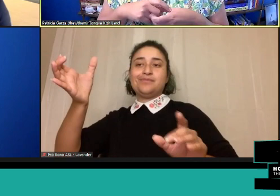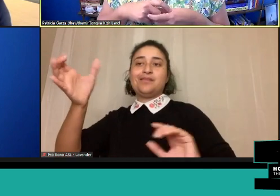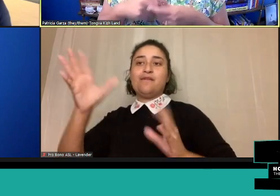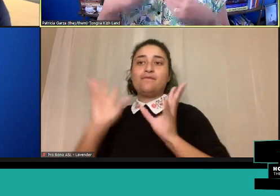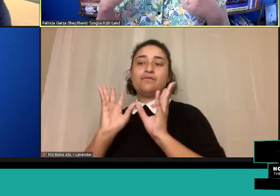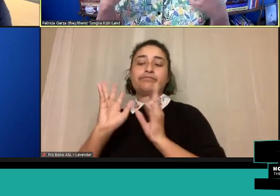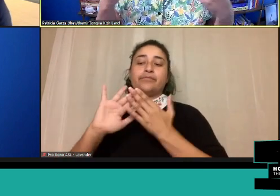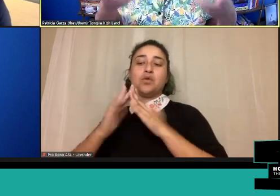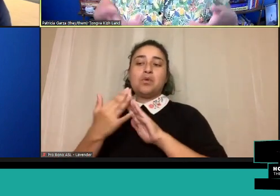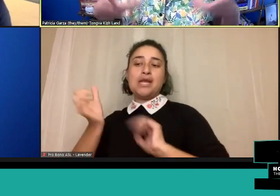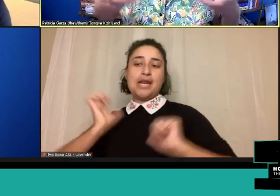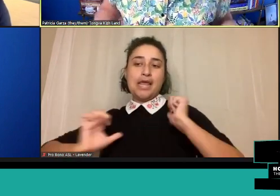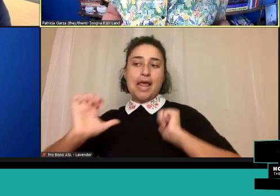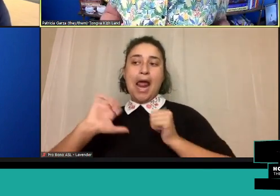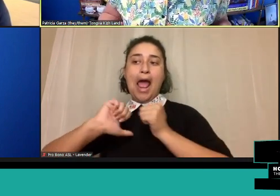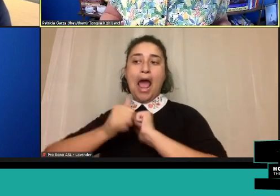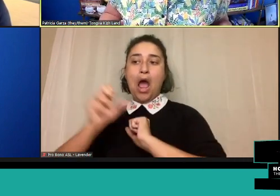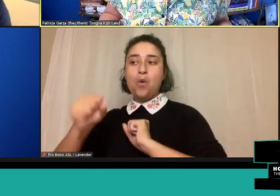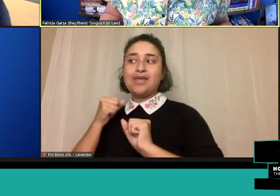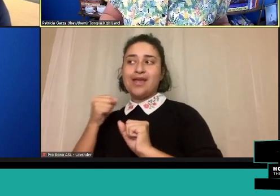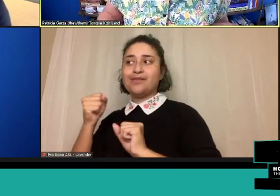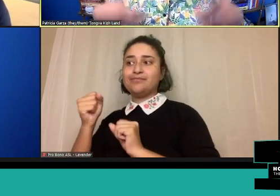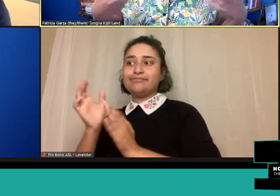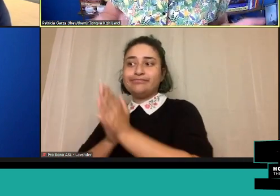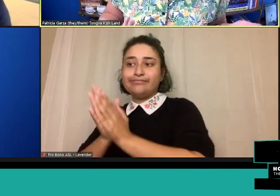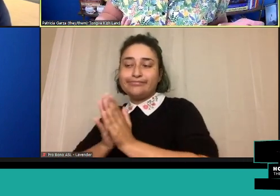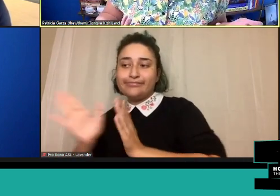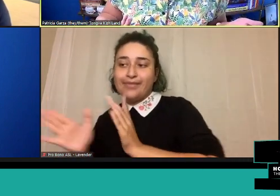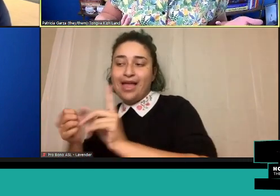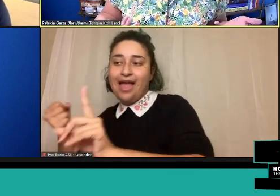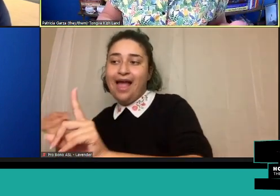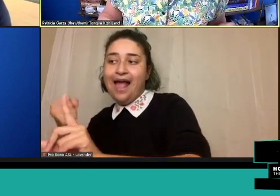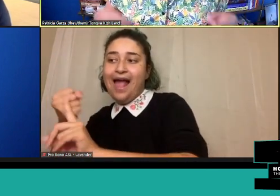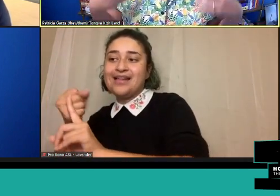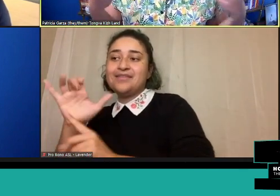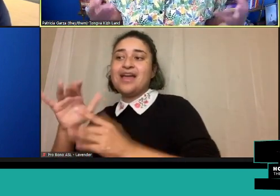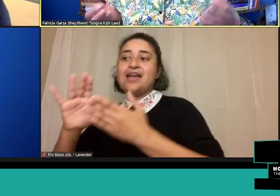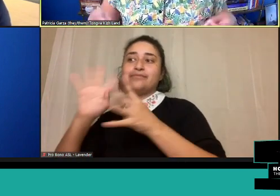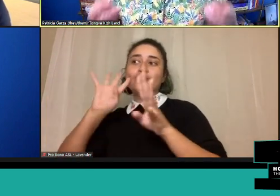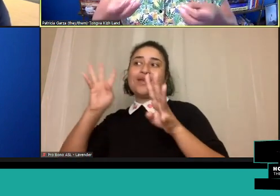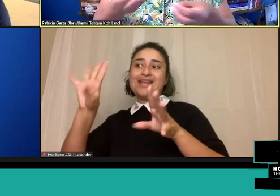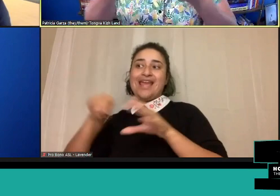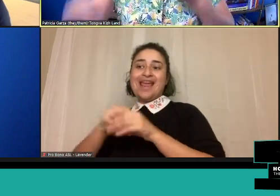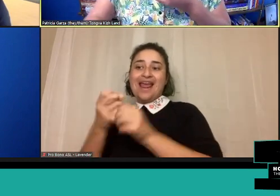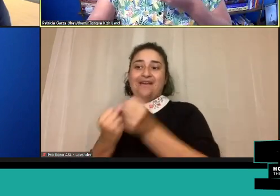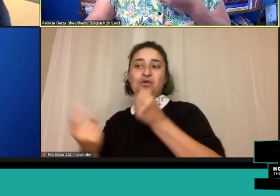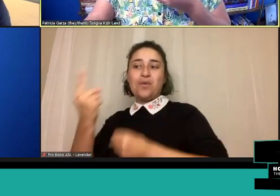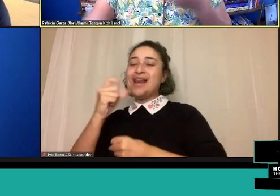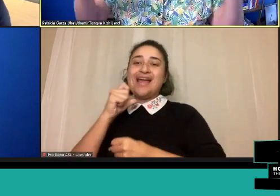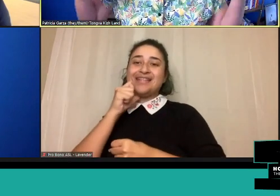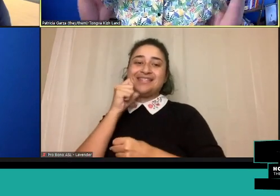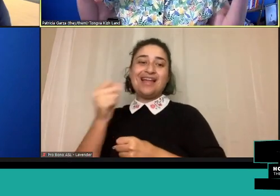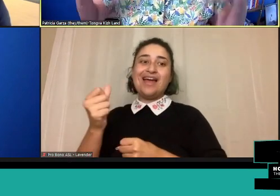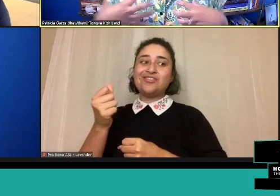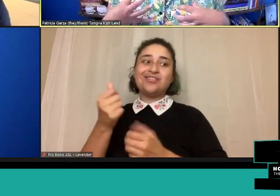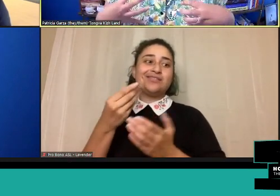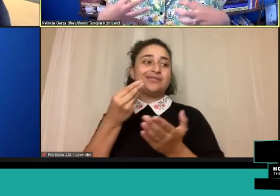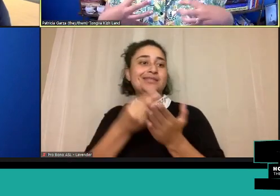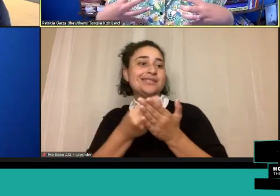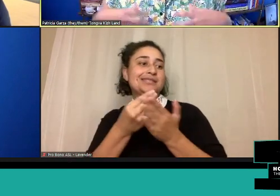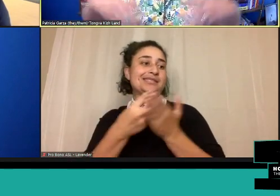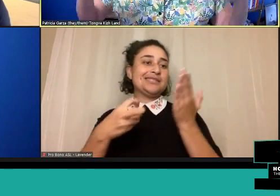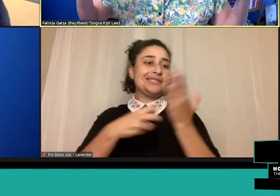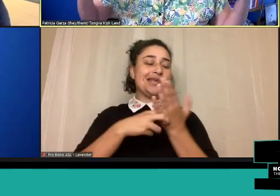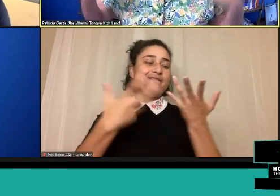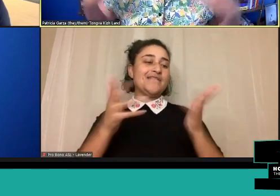activate that creativity in everyone. And it's not just about the passive ticket buyer. It's about our art